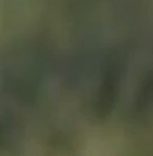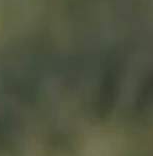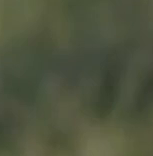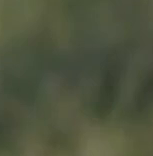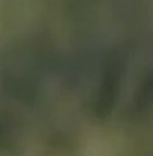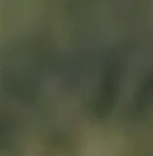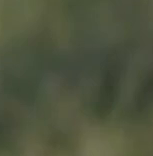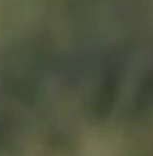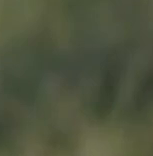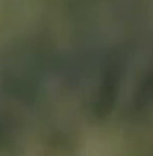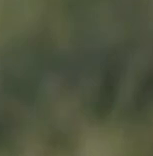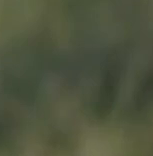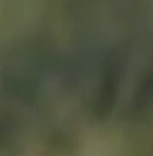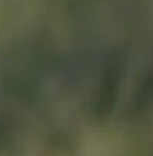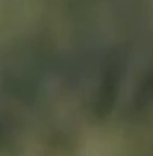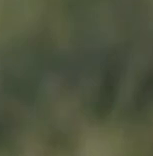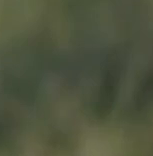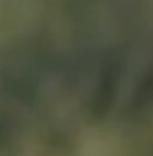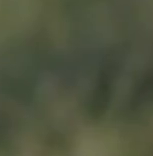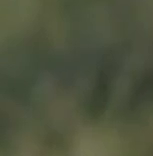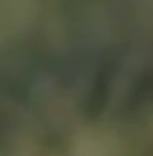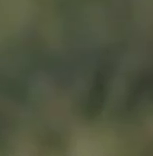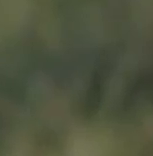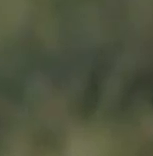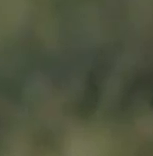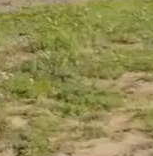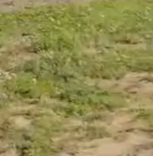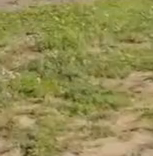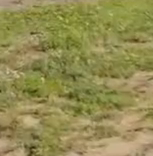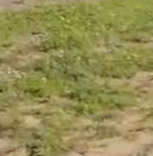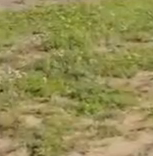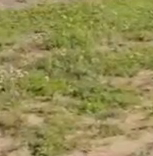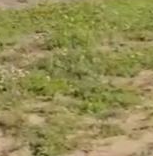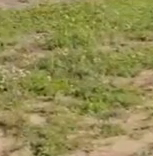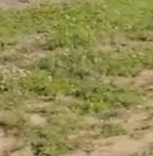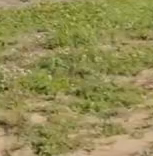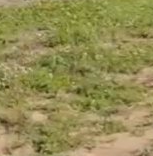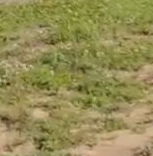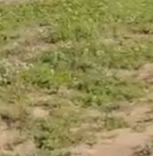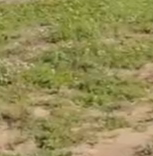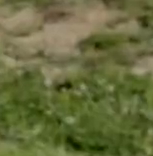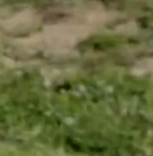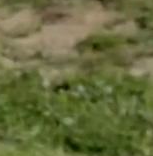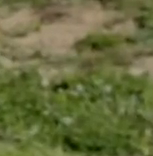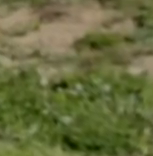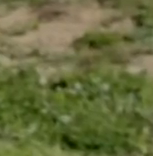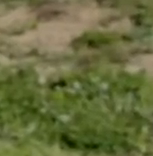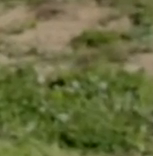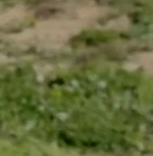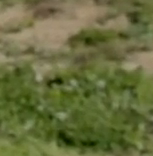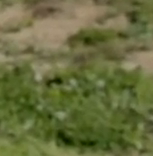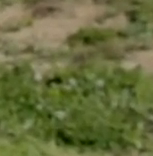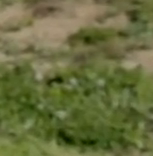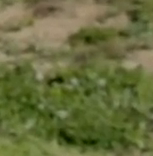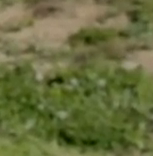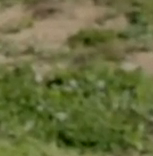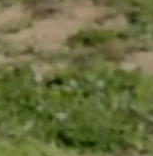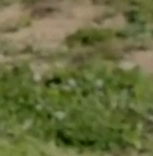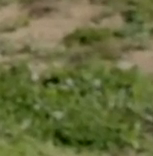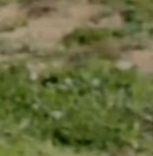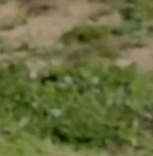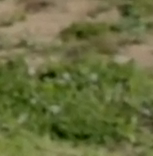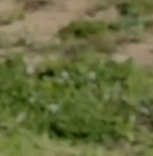This is a catastrophic disaster of global proportions. And then you realise our government's not helping us.